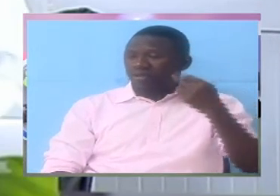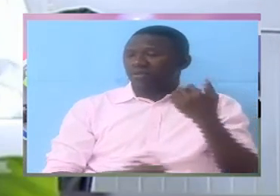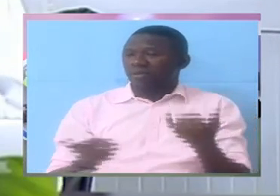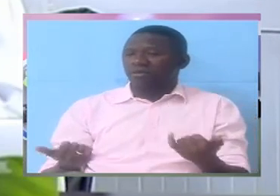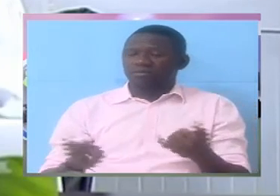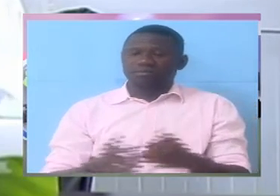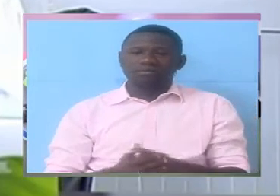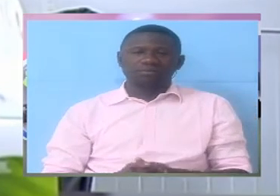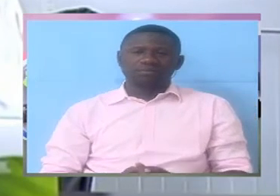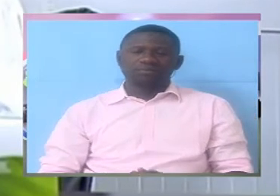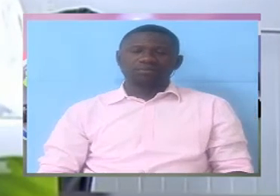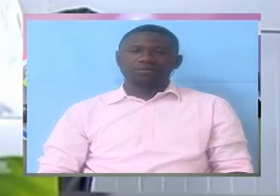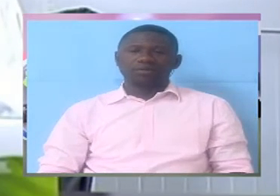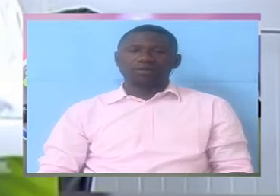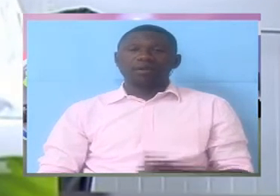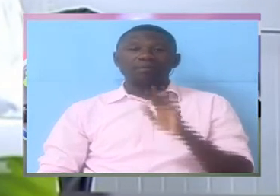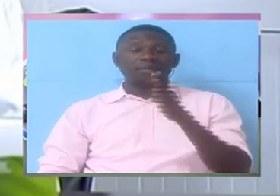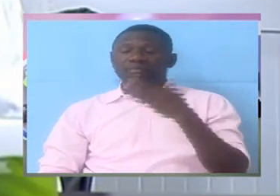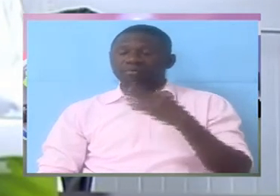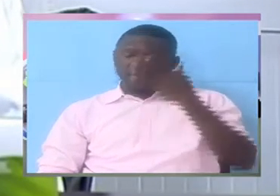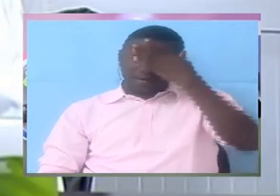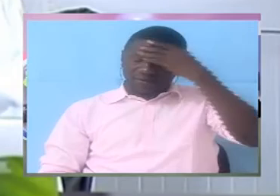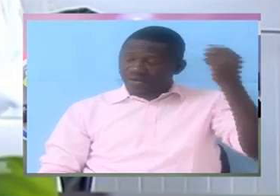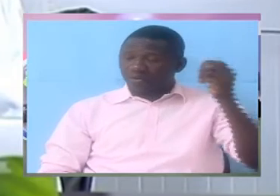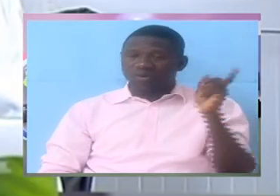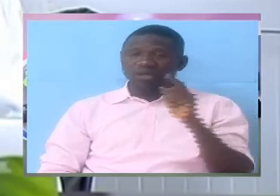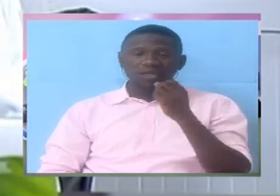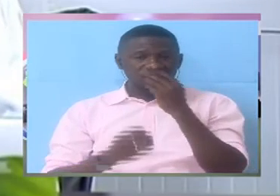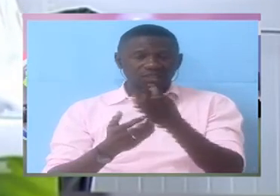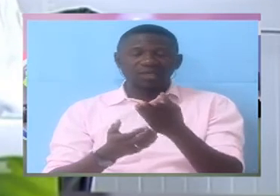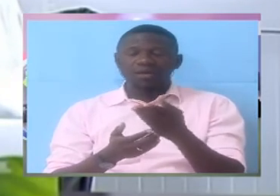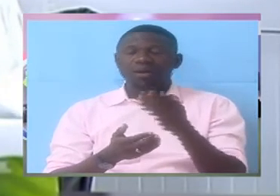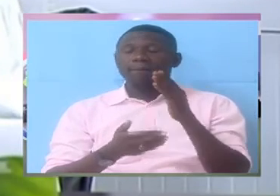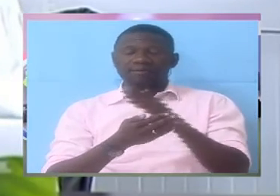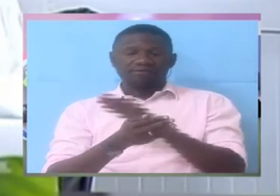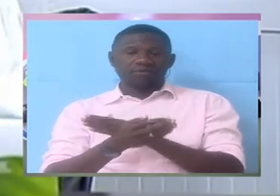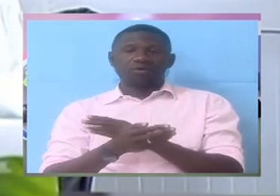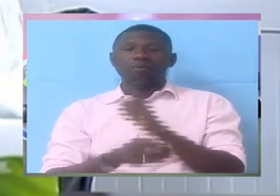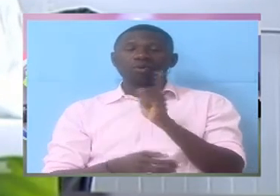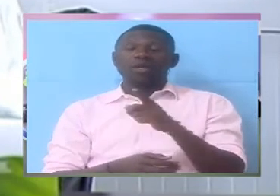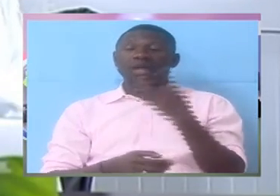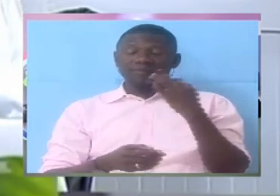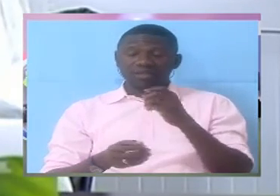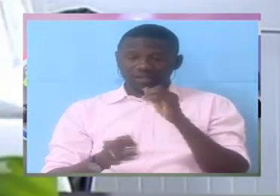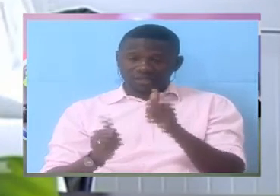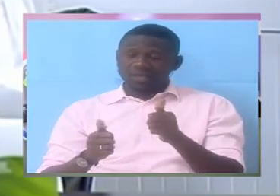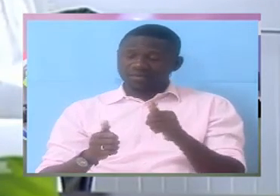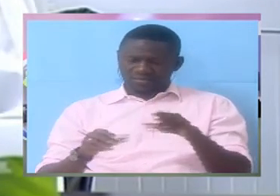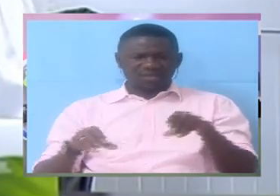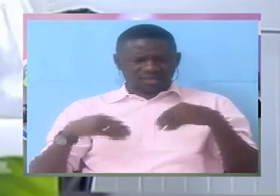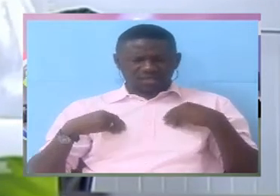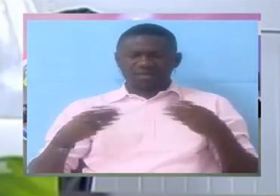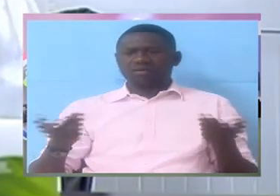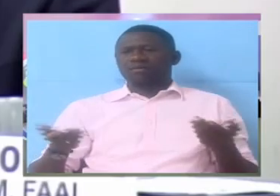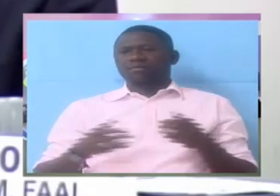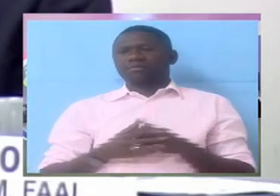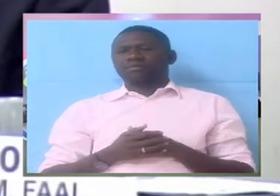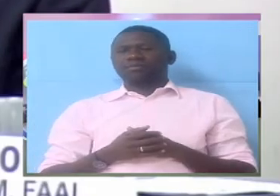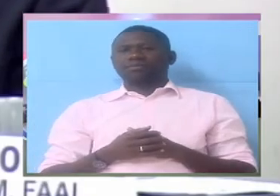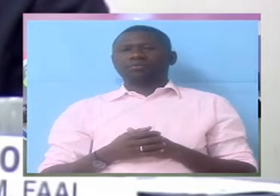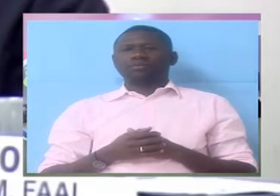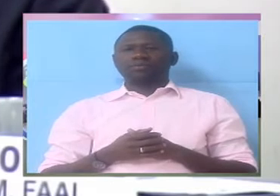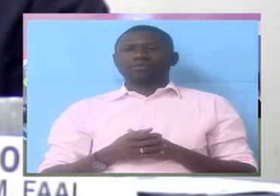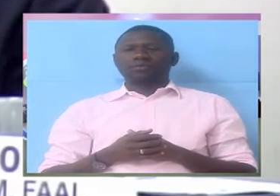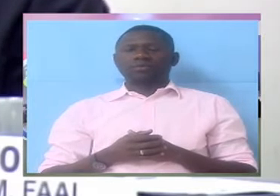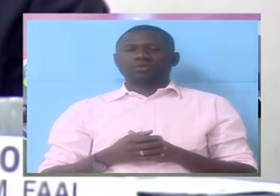Maybe I have forgotten what I have said before. Then, if that is the case, let's take it. No, what we